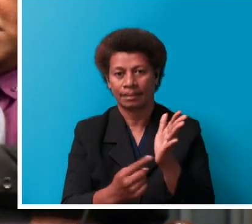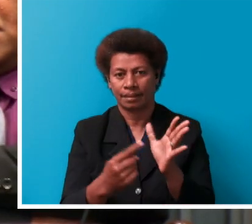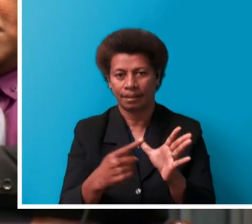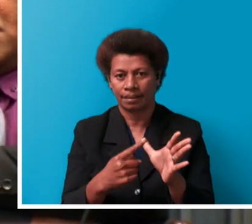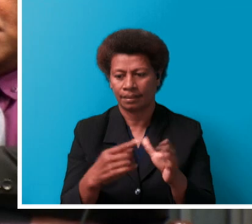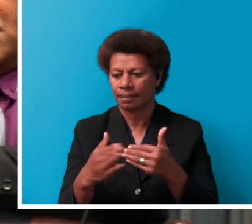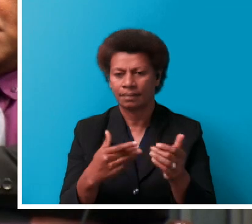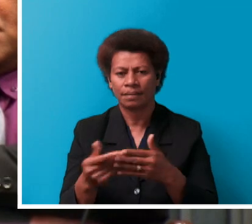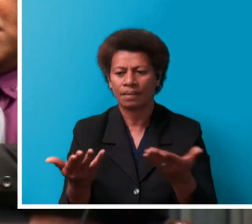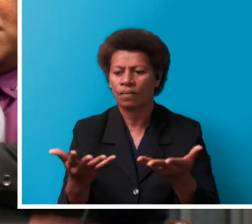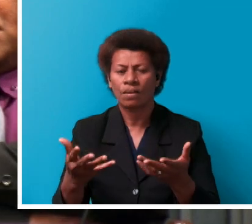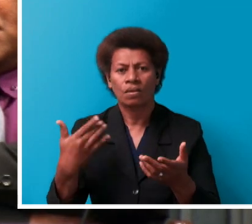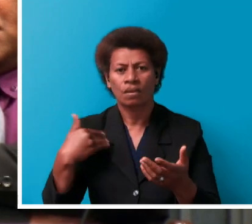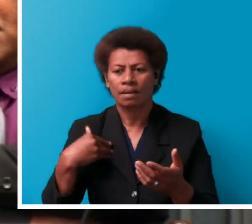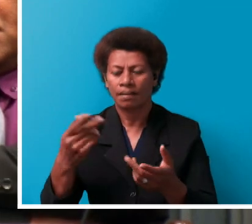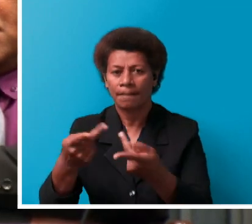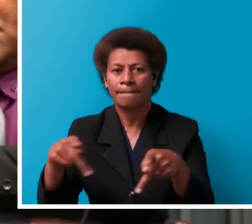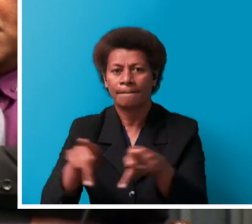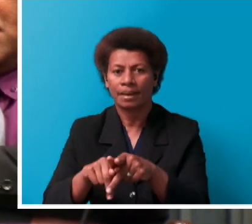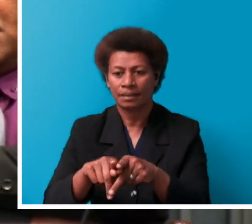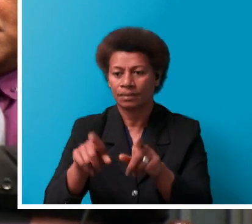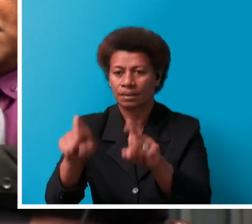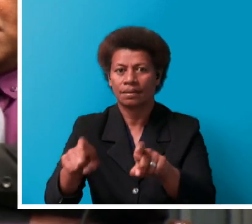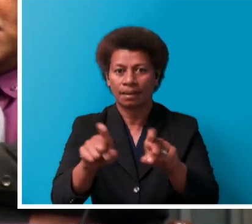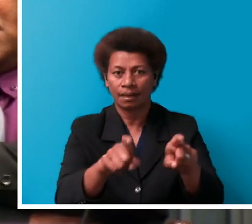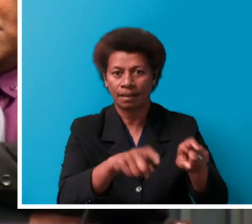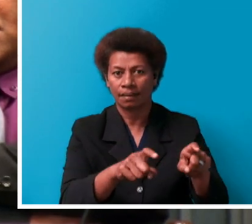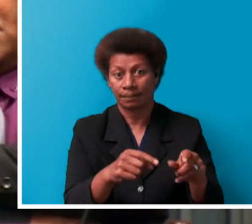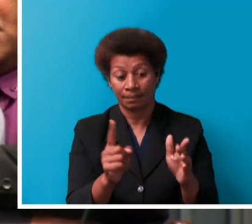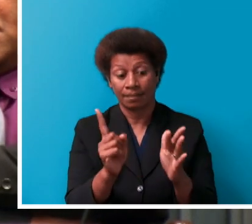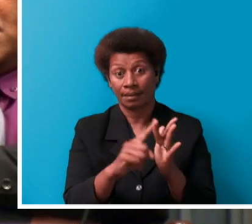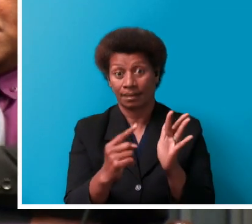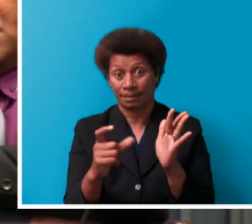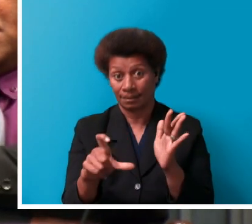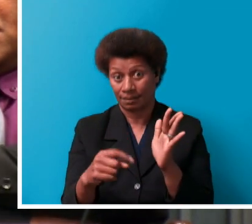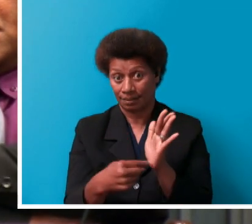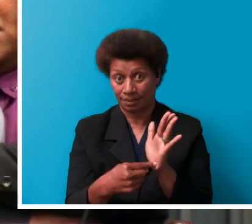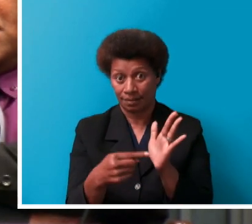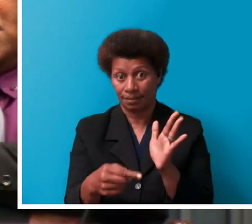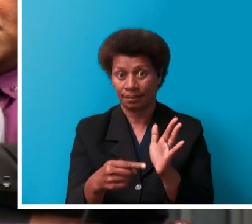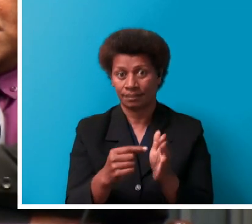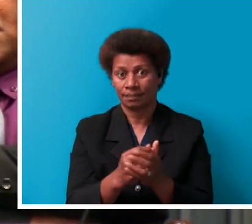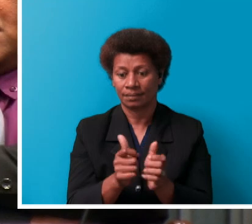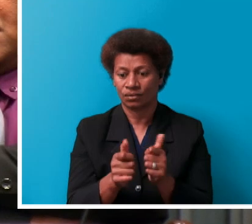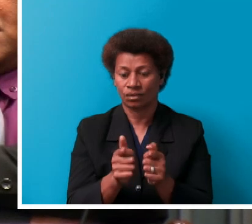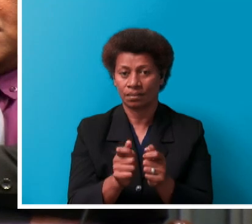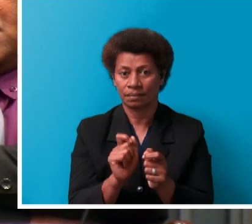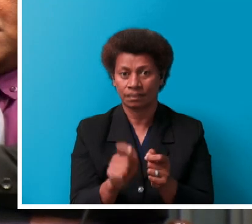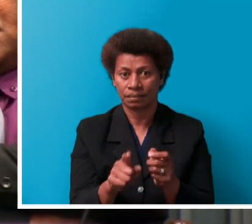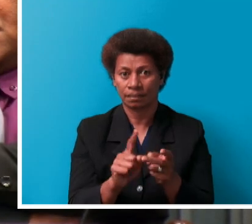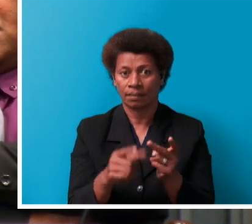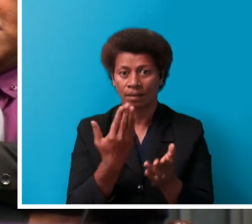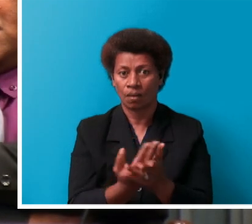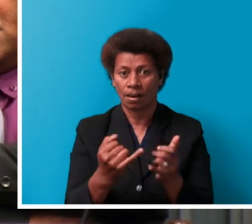their location. We have also made substantial investment in ICT, including chatbots and online services,